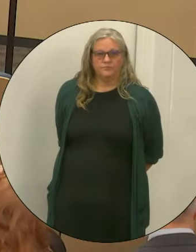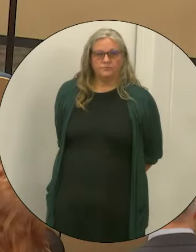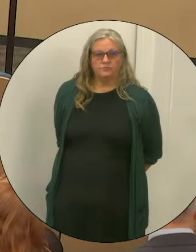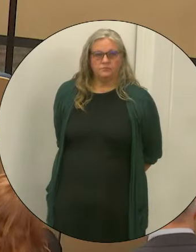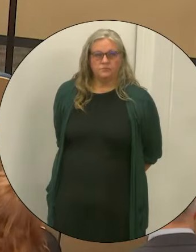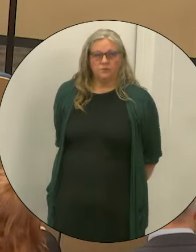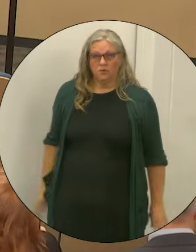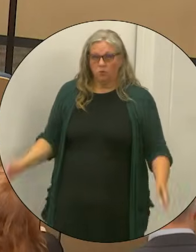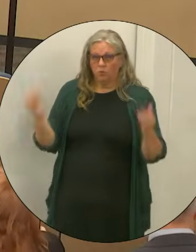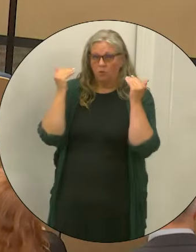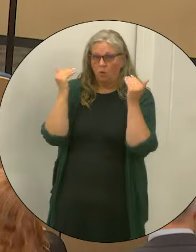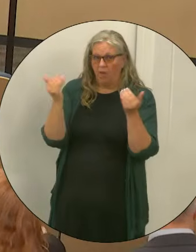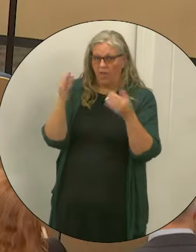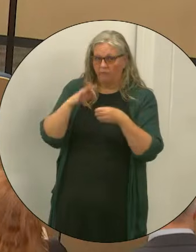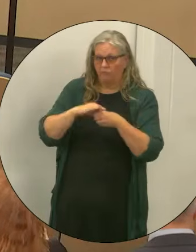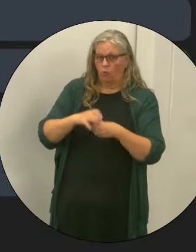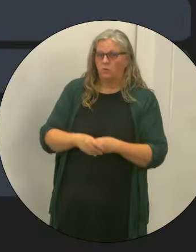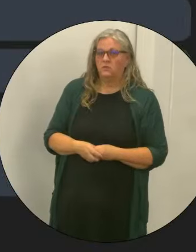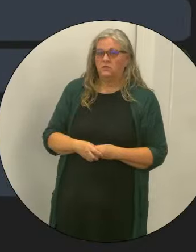Let's vote.